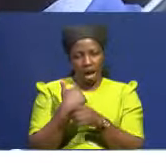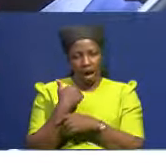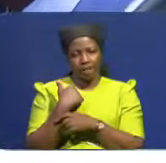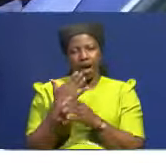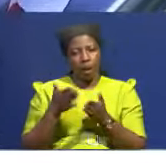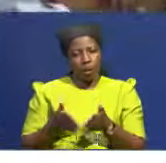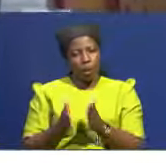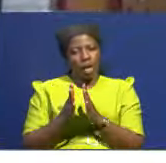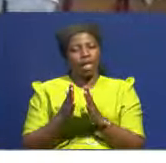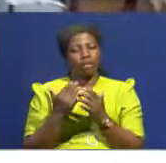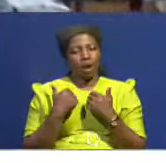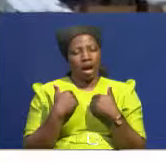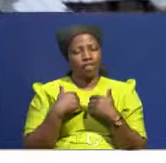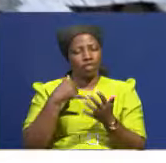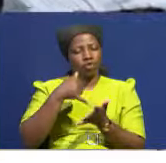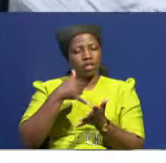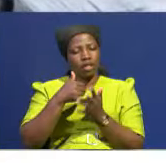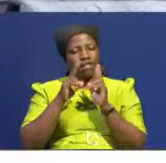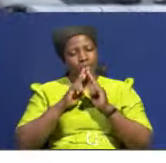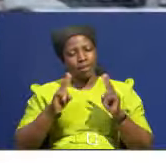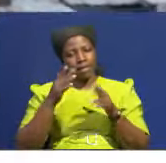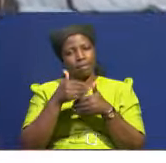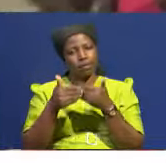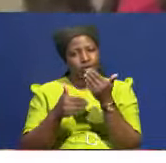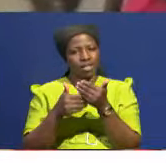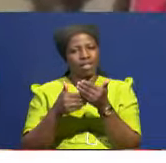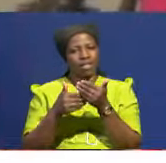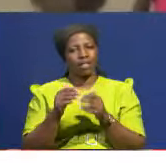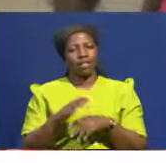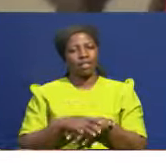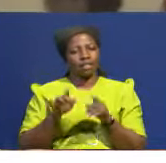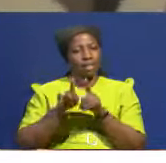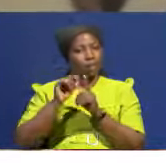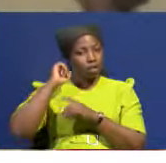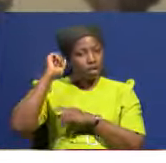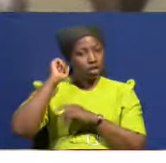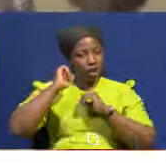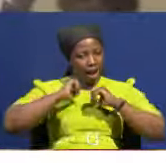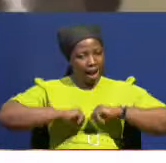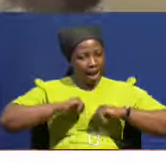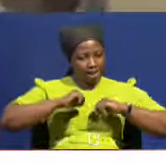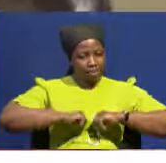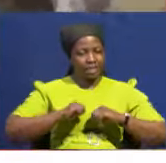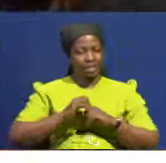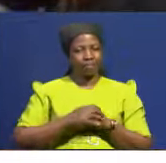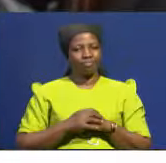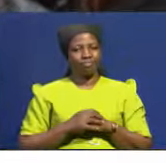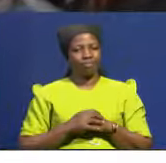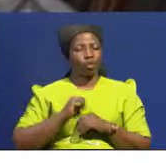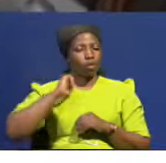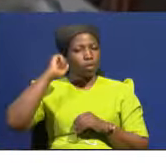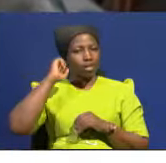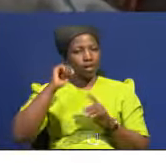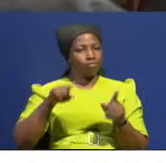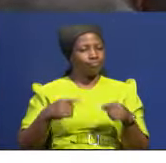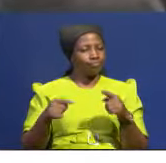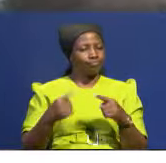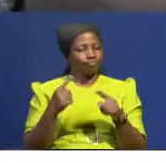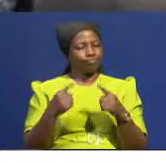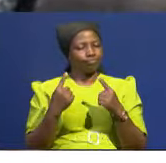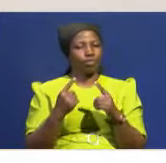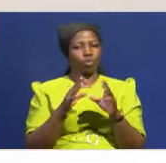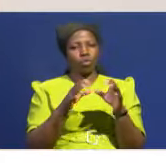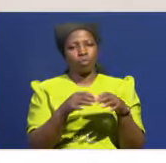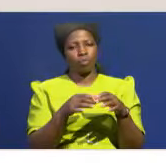building and a political transition through peace consensus among rival political players to resolve years-long political